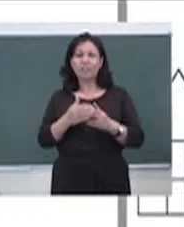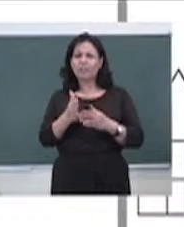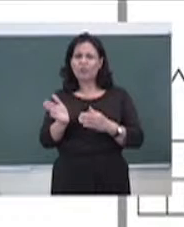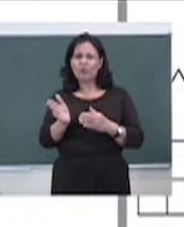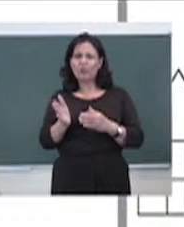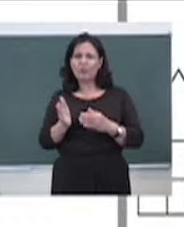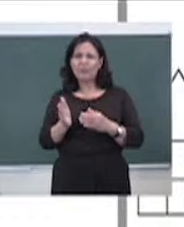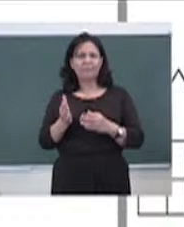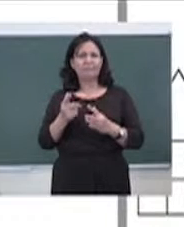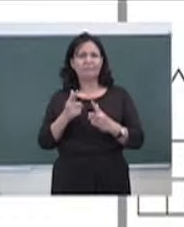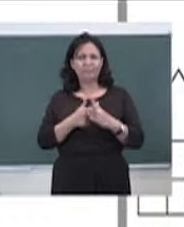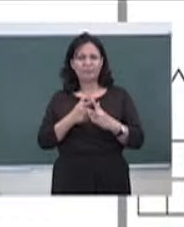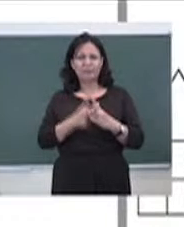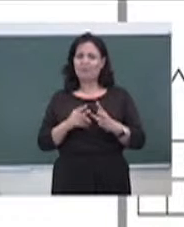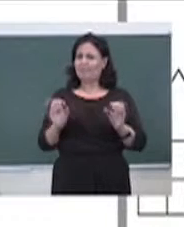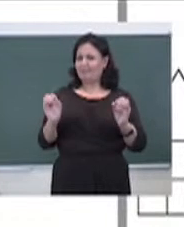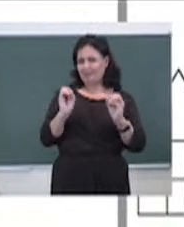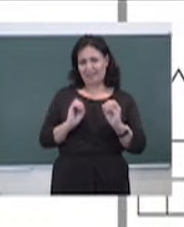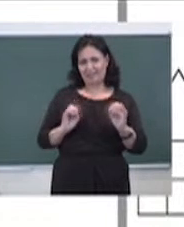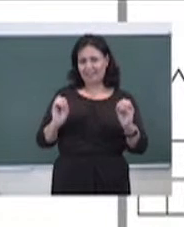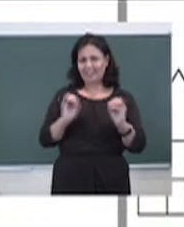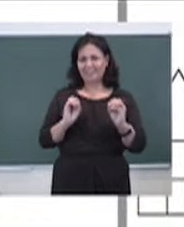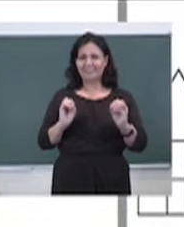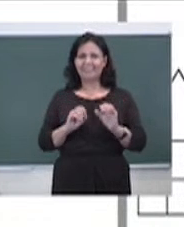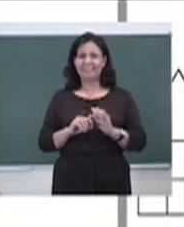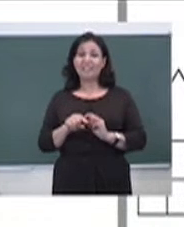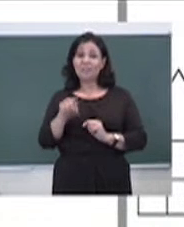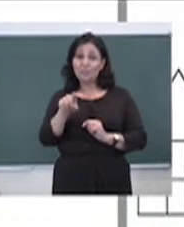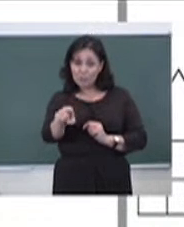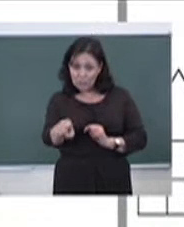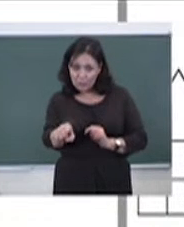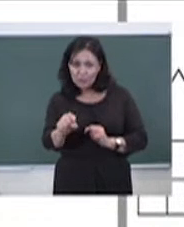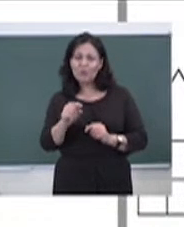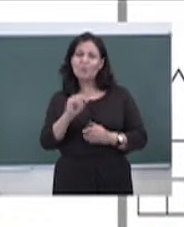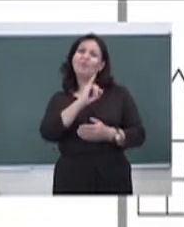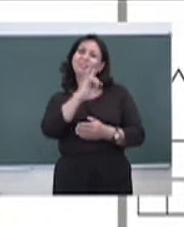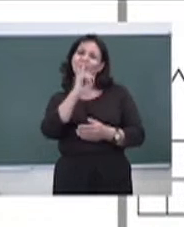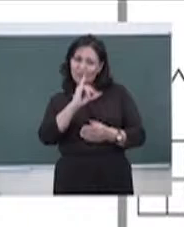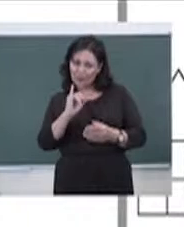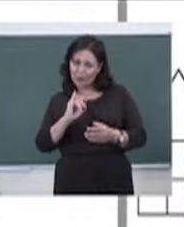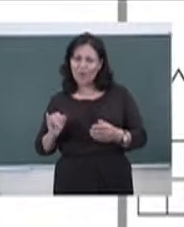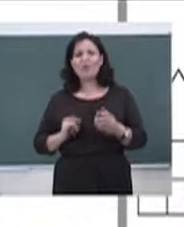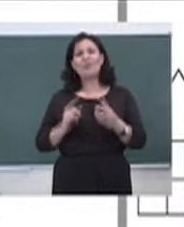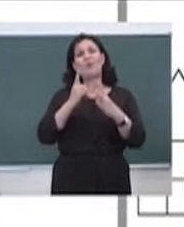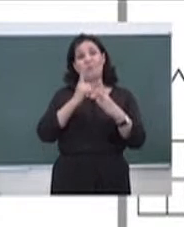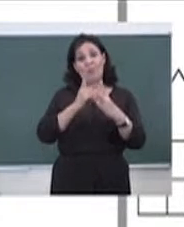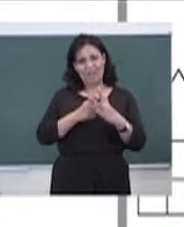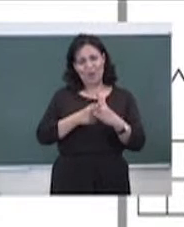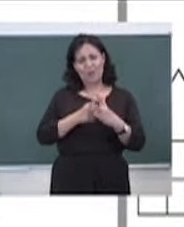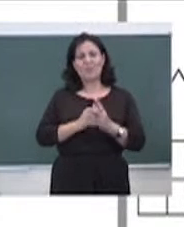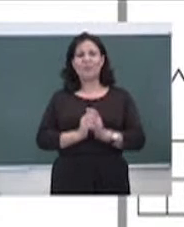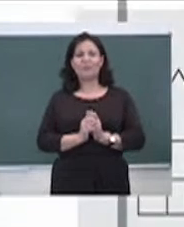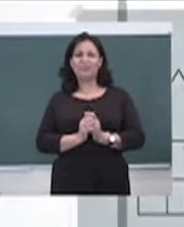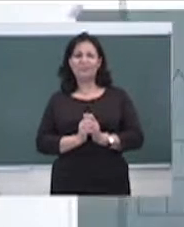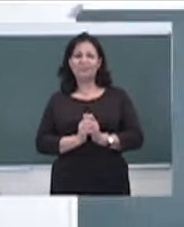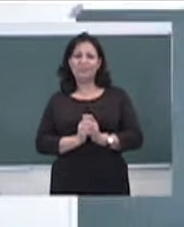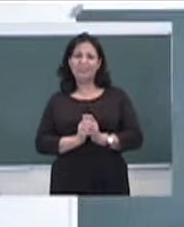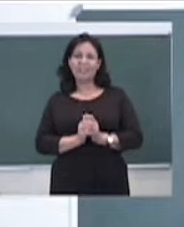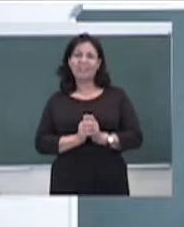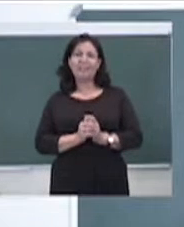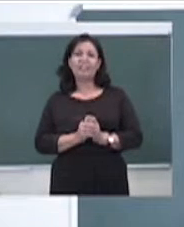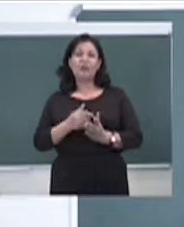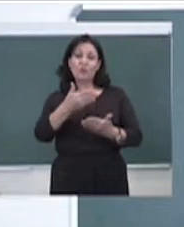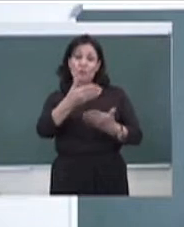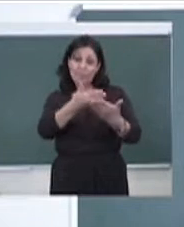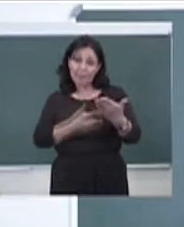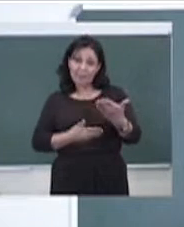window. So it is our job to draw the window. I'd like you on your paper to